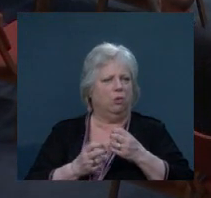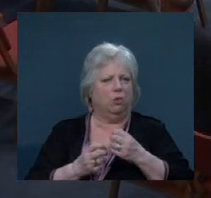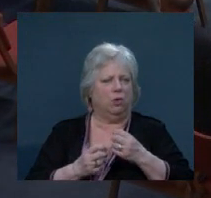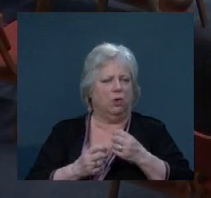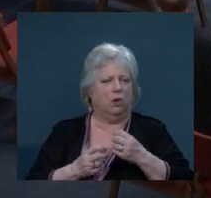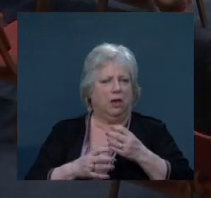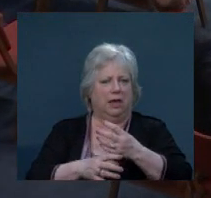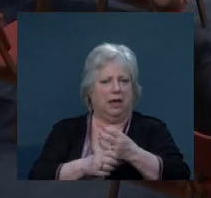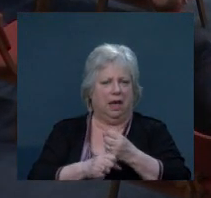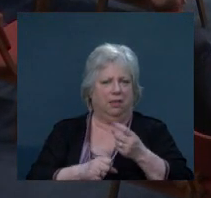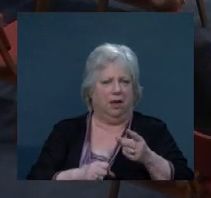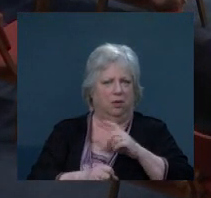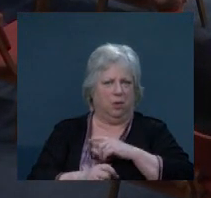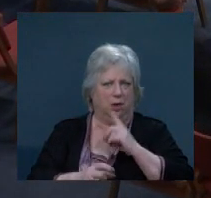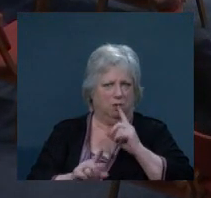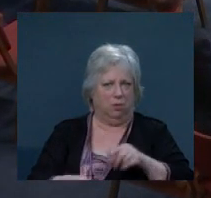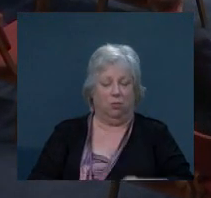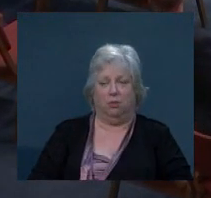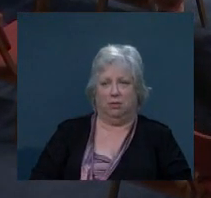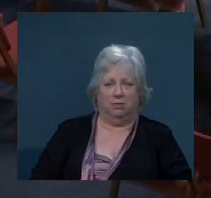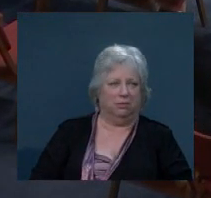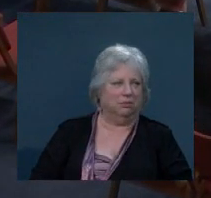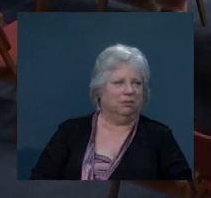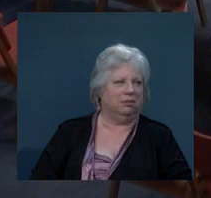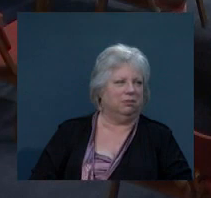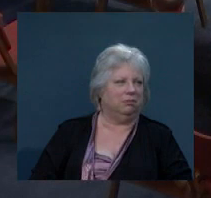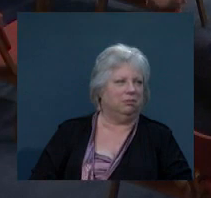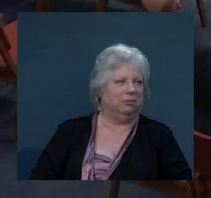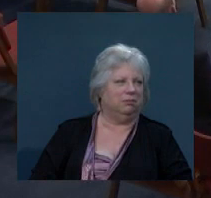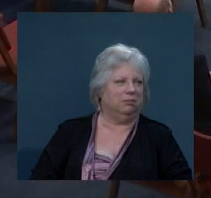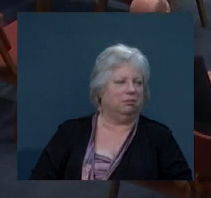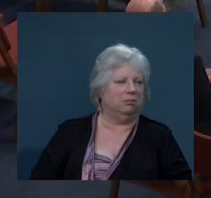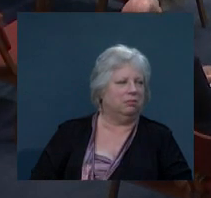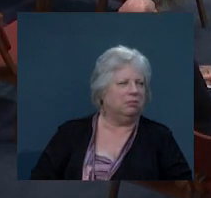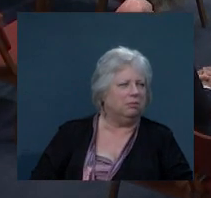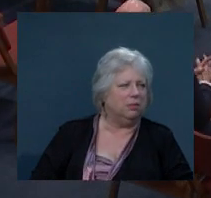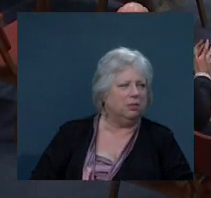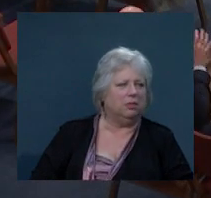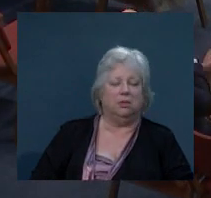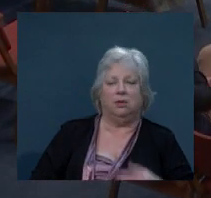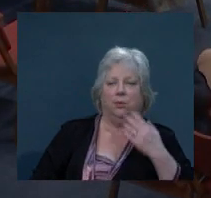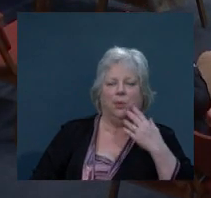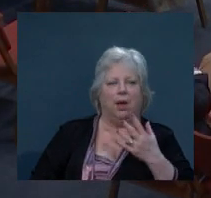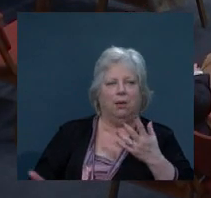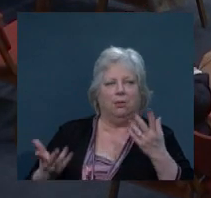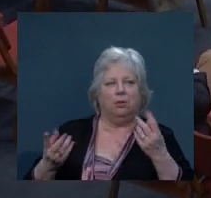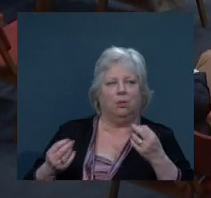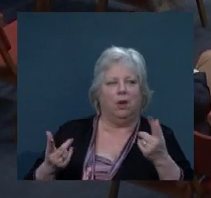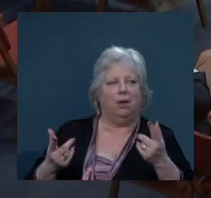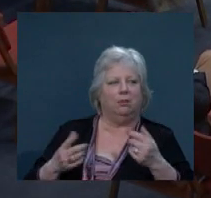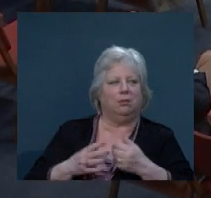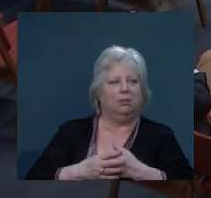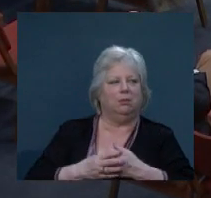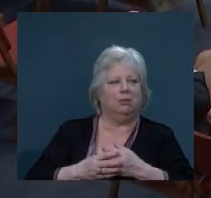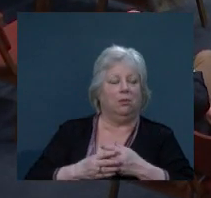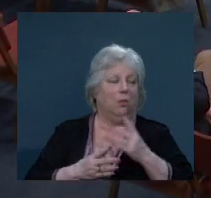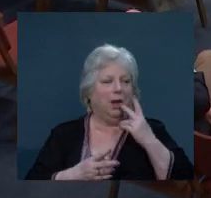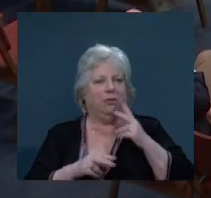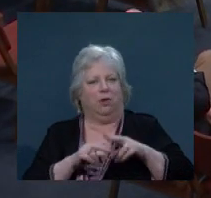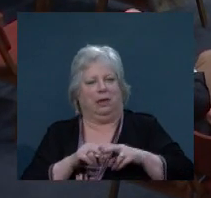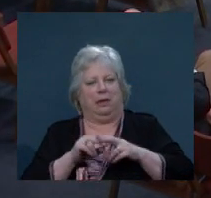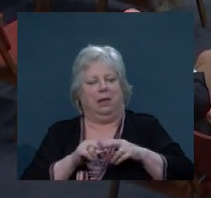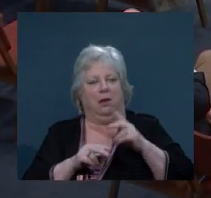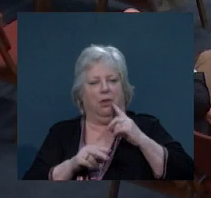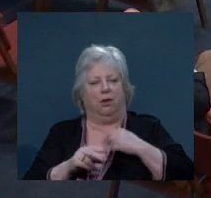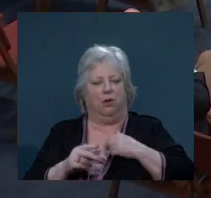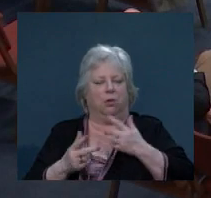Okay. I don't know what I'm going to do with them. Well, I just saw you sitting there and thought you